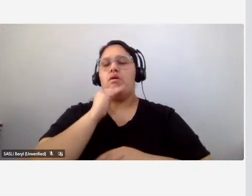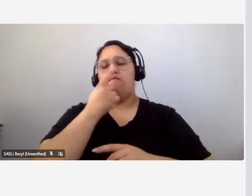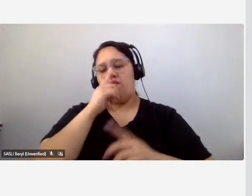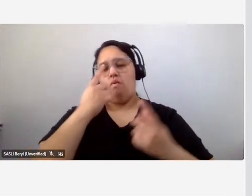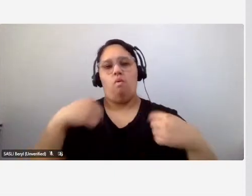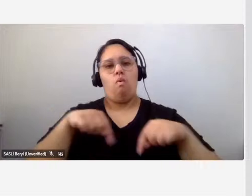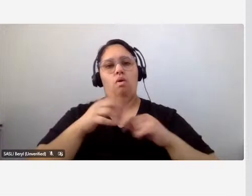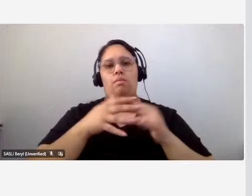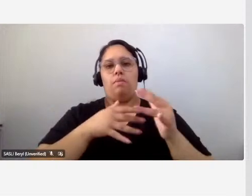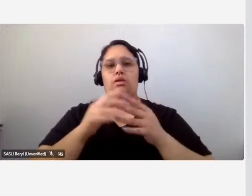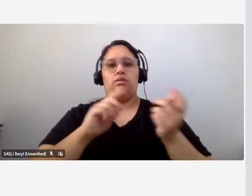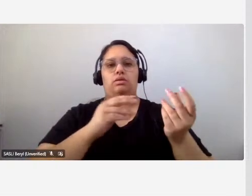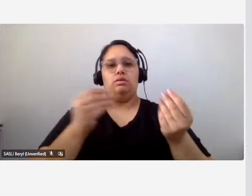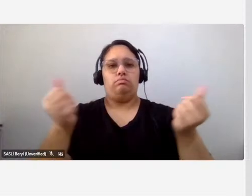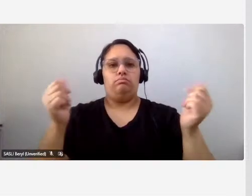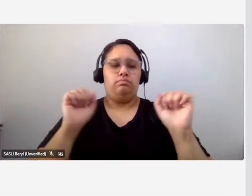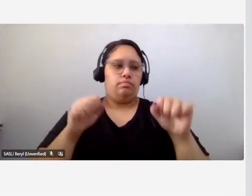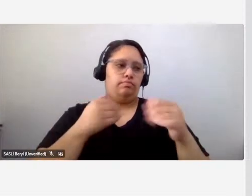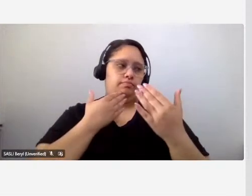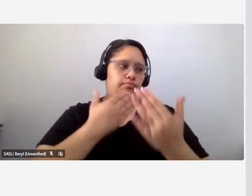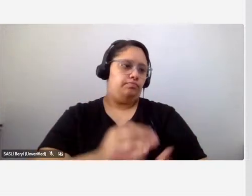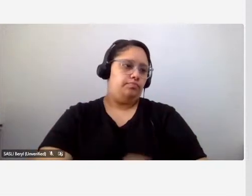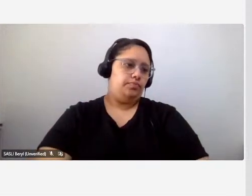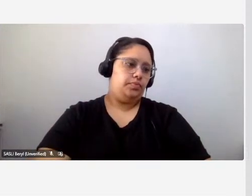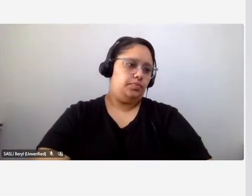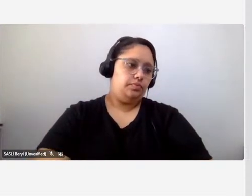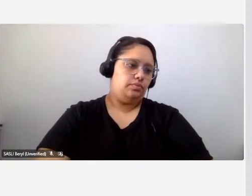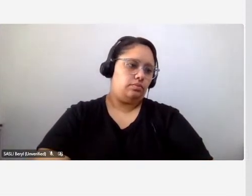all the matters to be dealt with. Thank you.